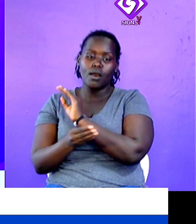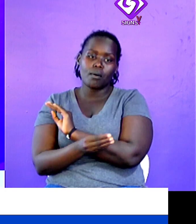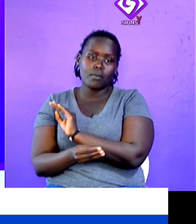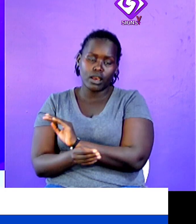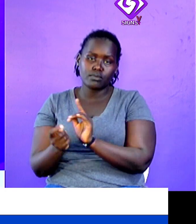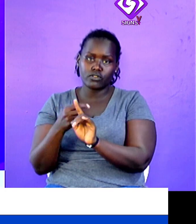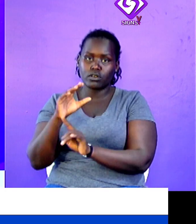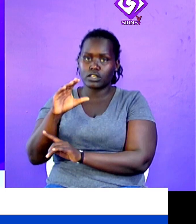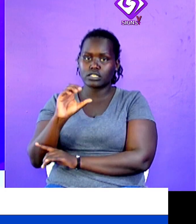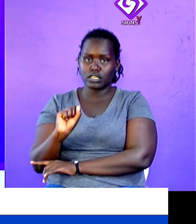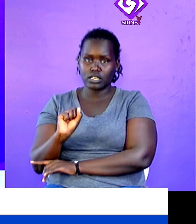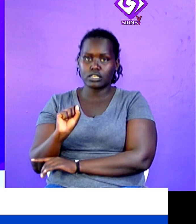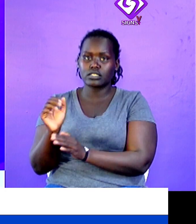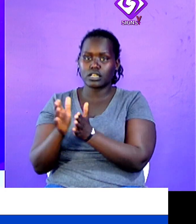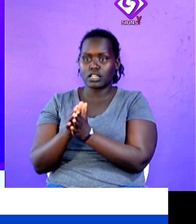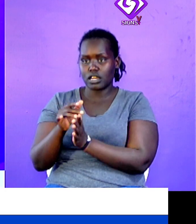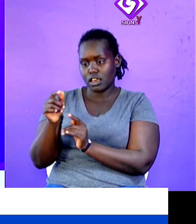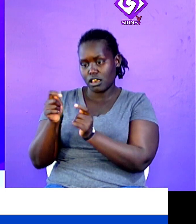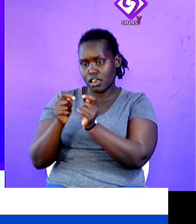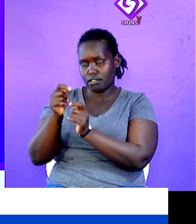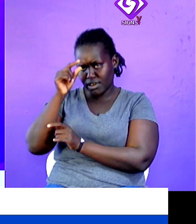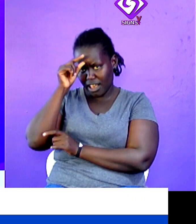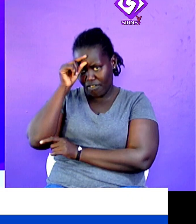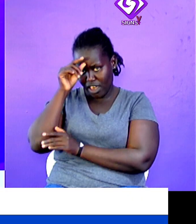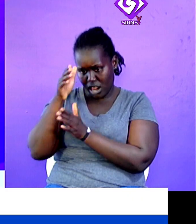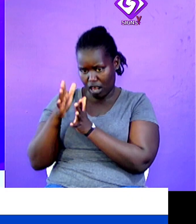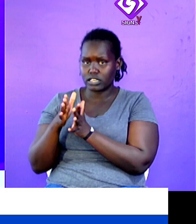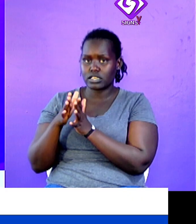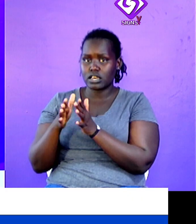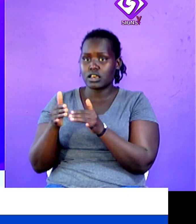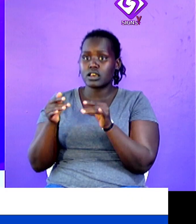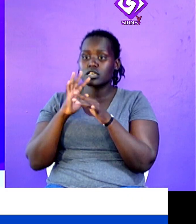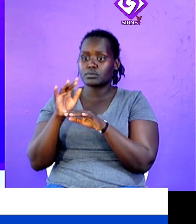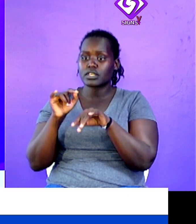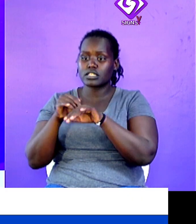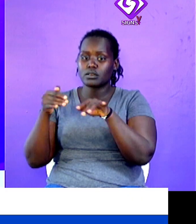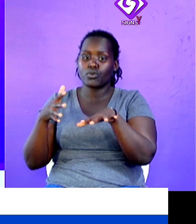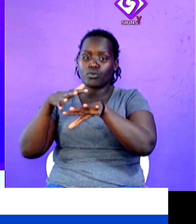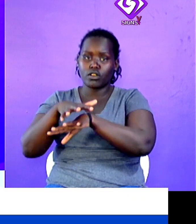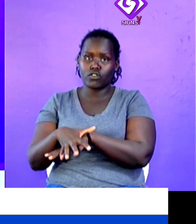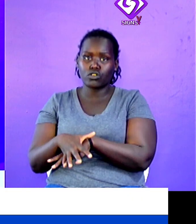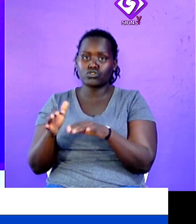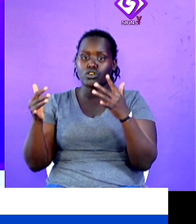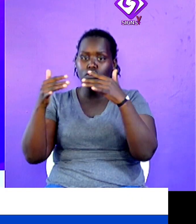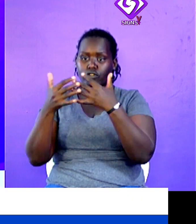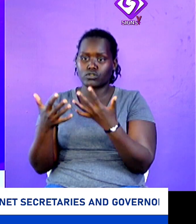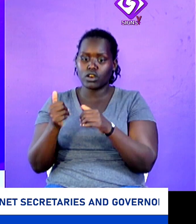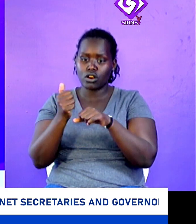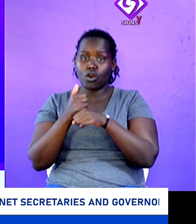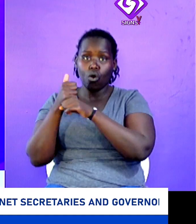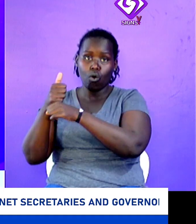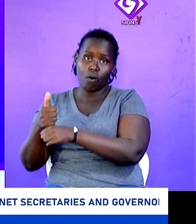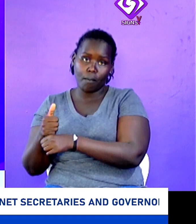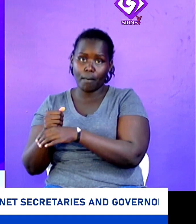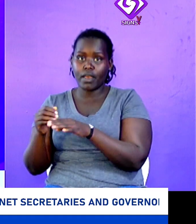from cabinet secretaries and governors. Speaking during the devolution conference in Homa Bay County, the head of